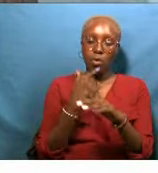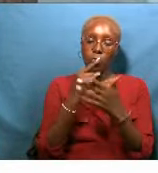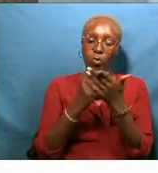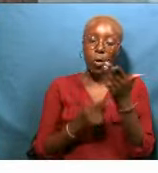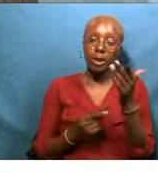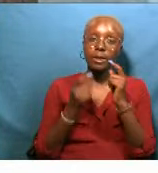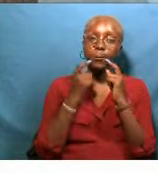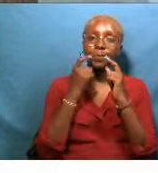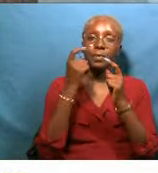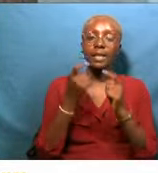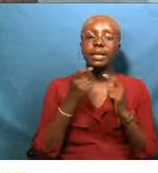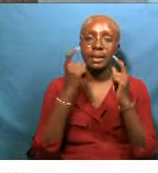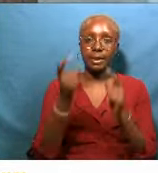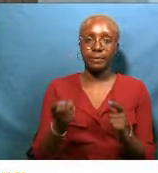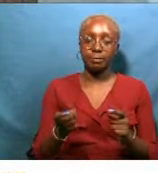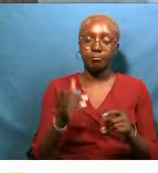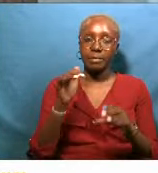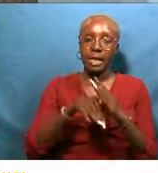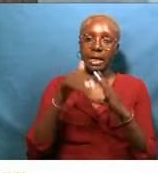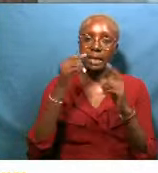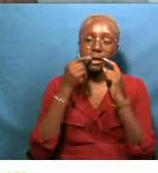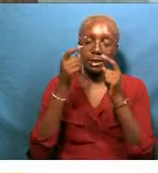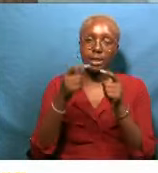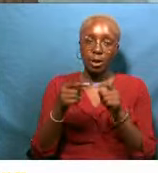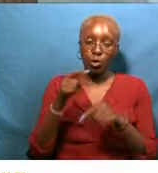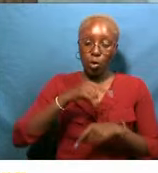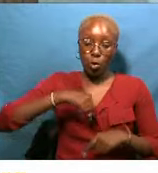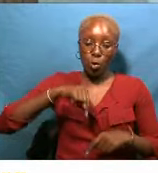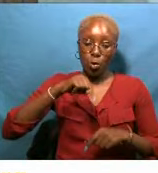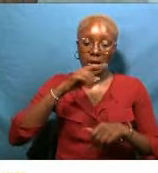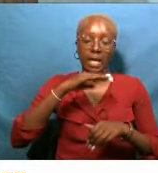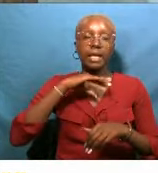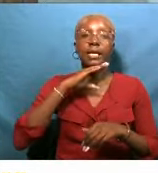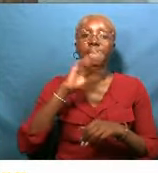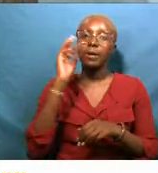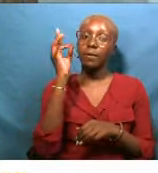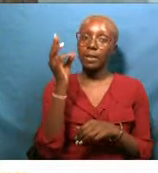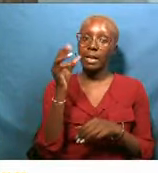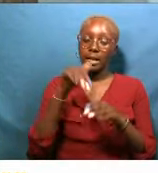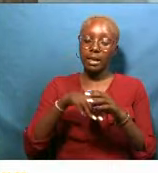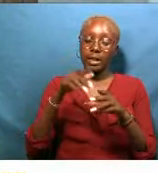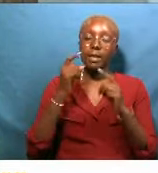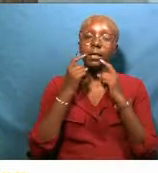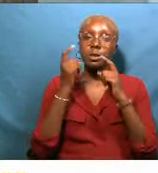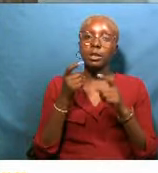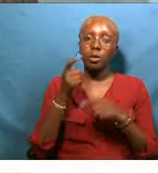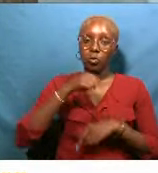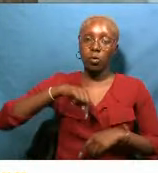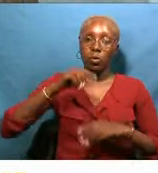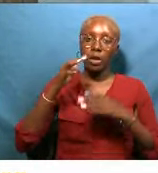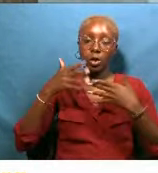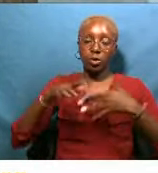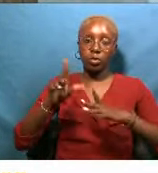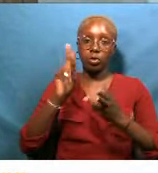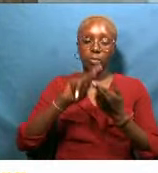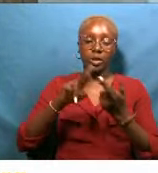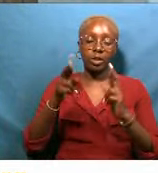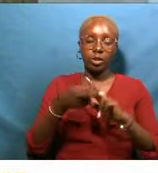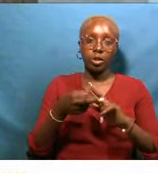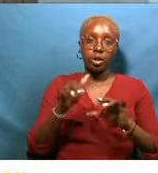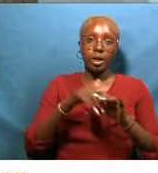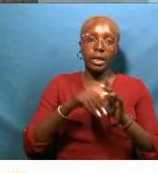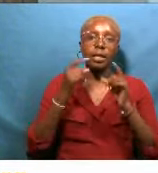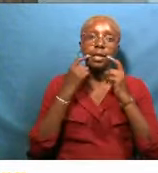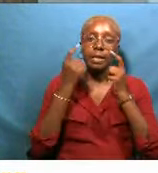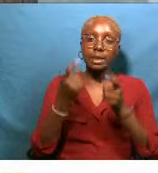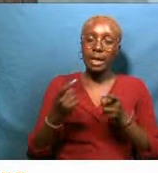sin, we are destined to die. In sin, we lose relationship. In sin, we are rendered powerless.